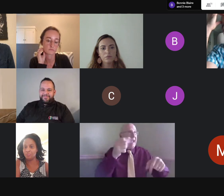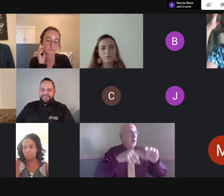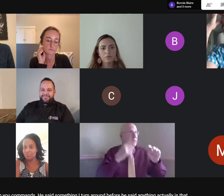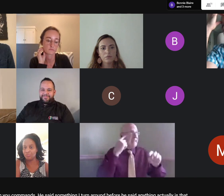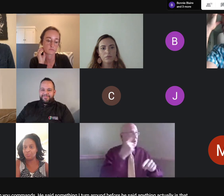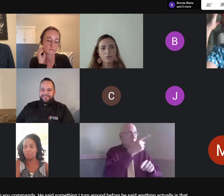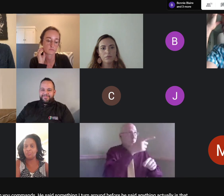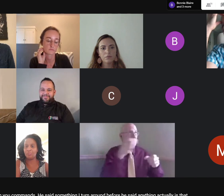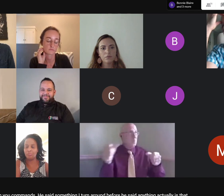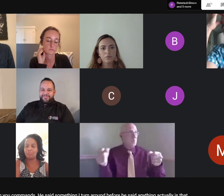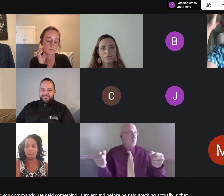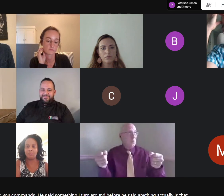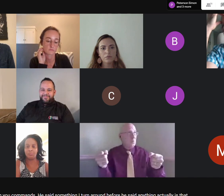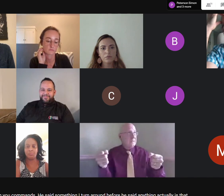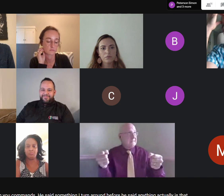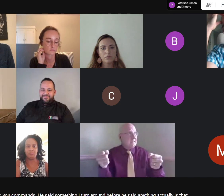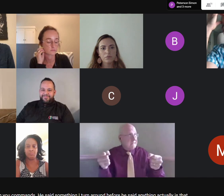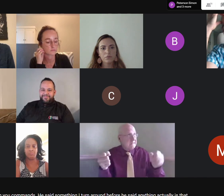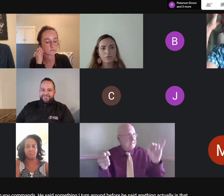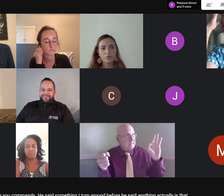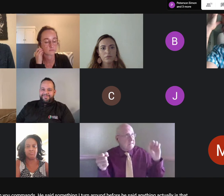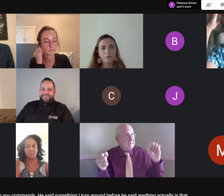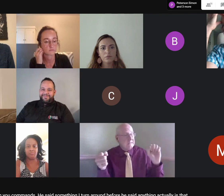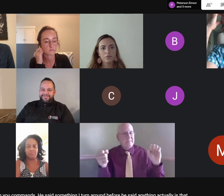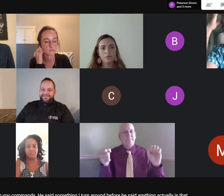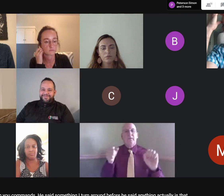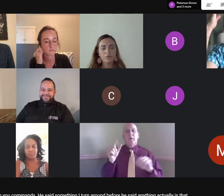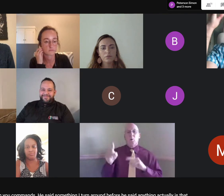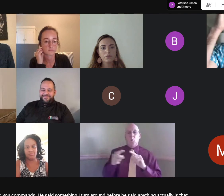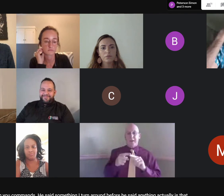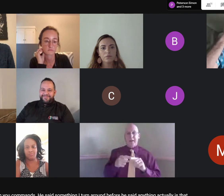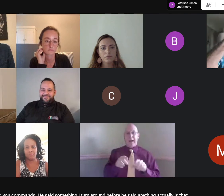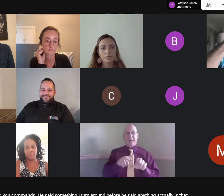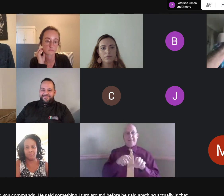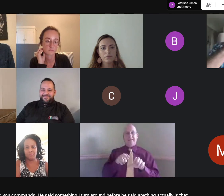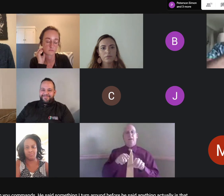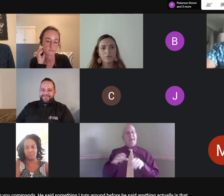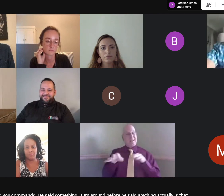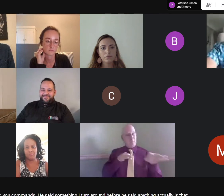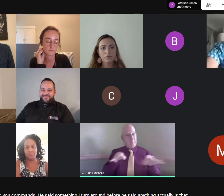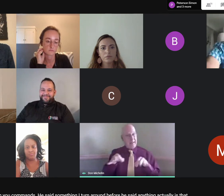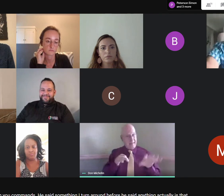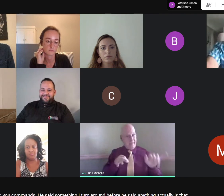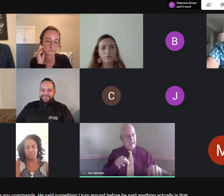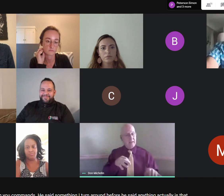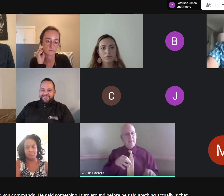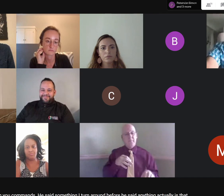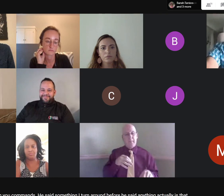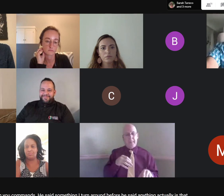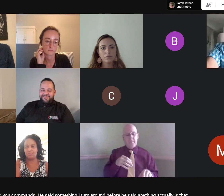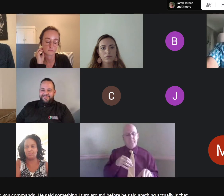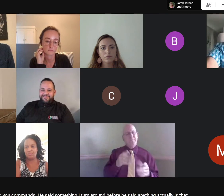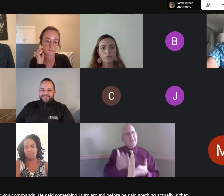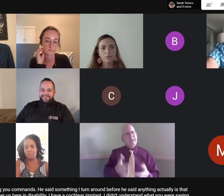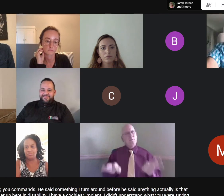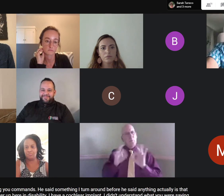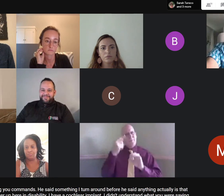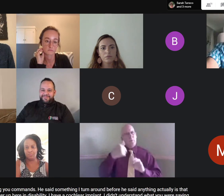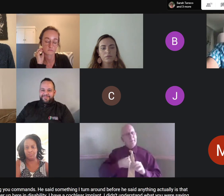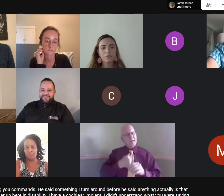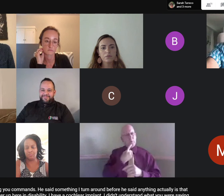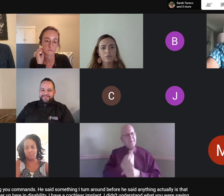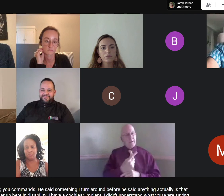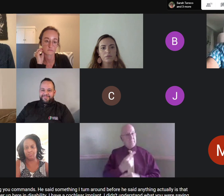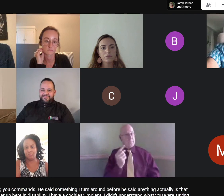couldn't understand what you were saying. When I said that, the situation diffused. And it's important for me to mention that